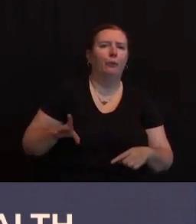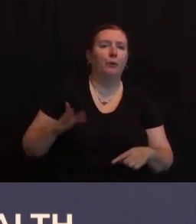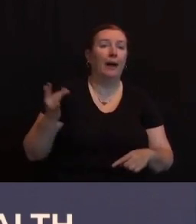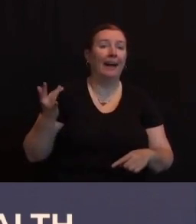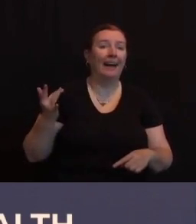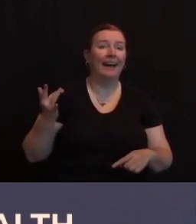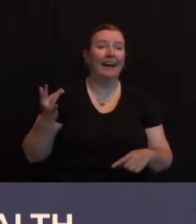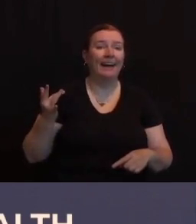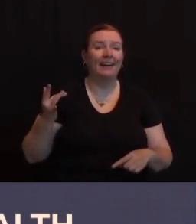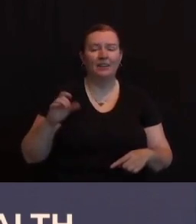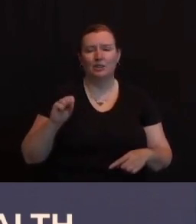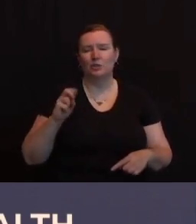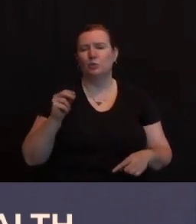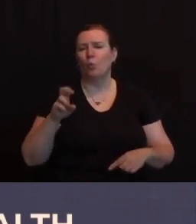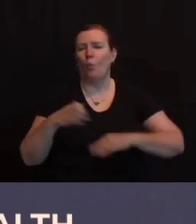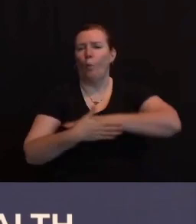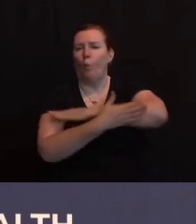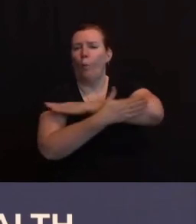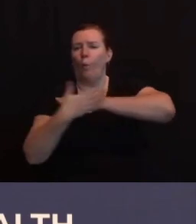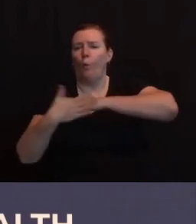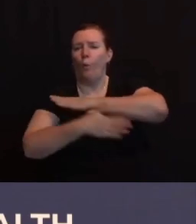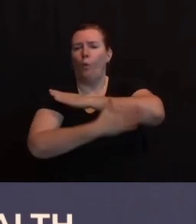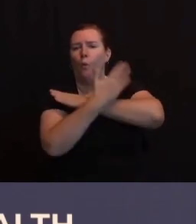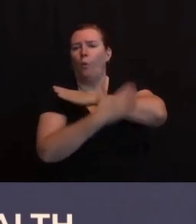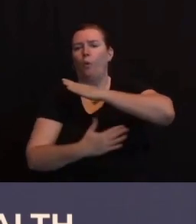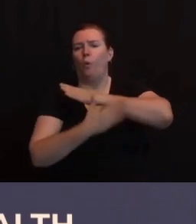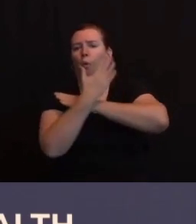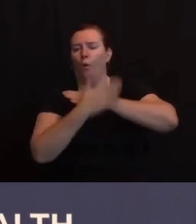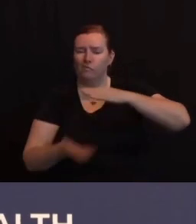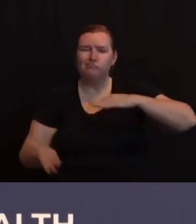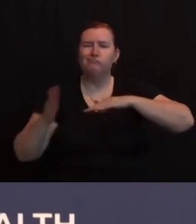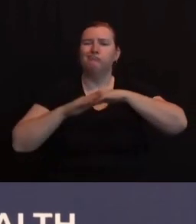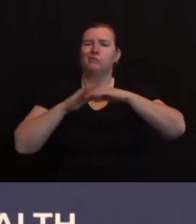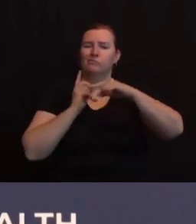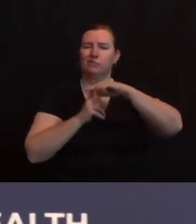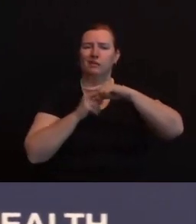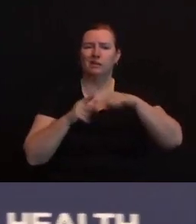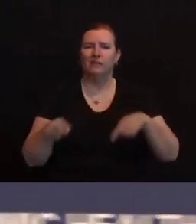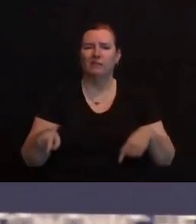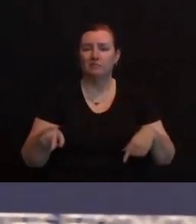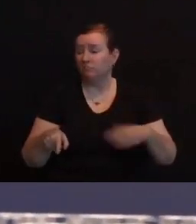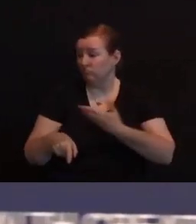this, I would think. Any thoughts you've got on that?